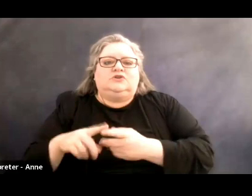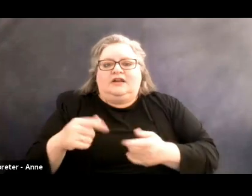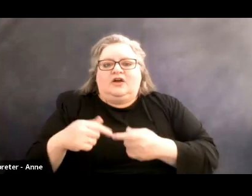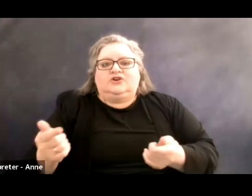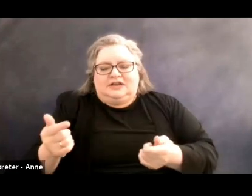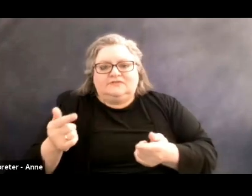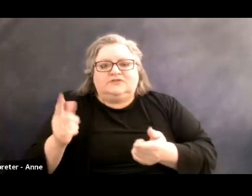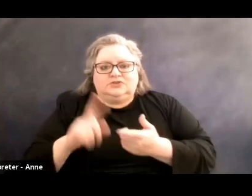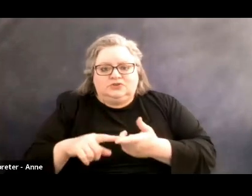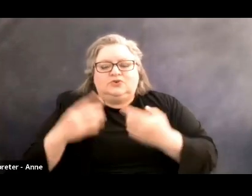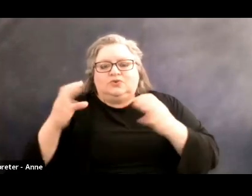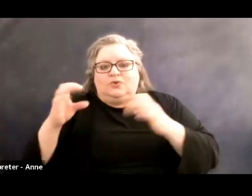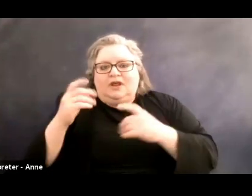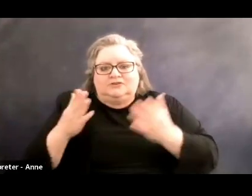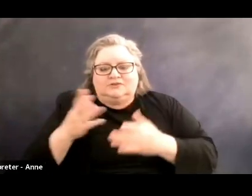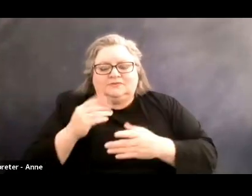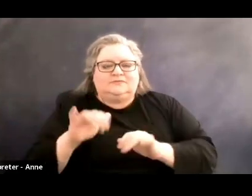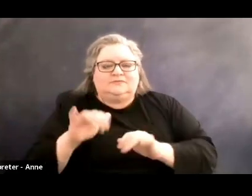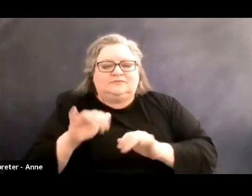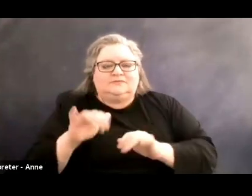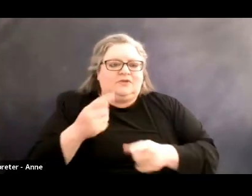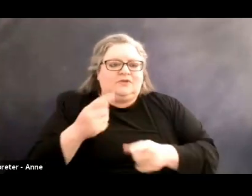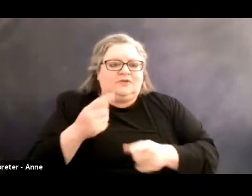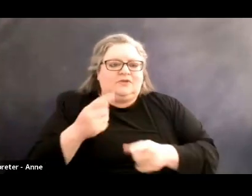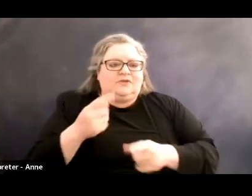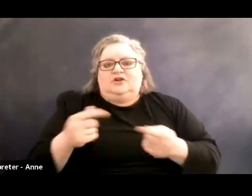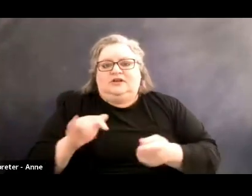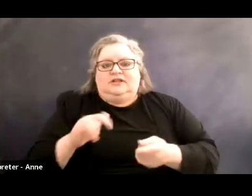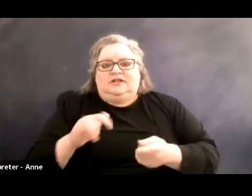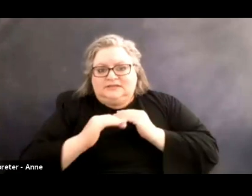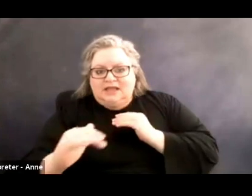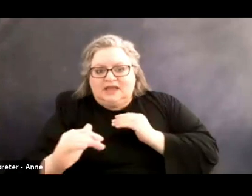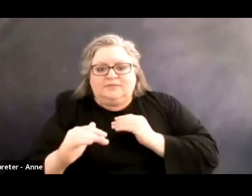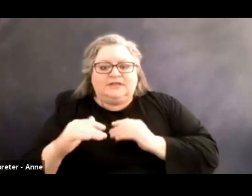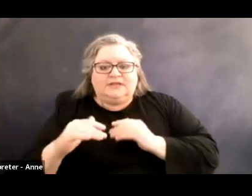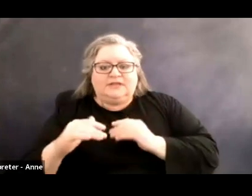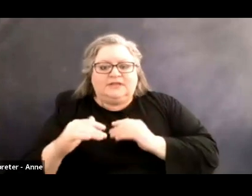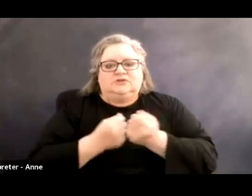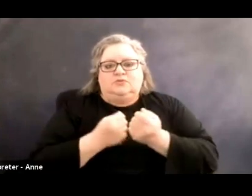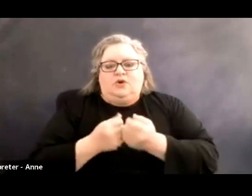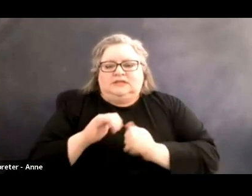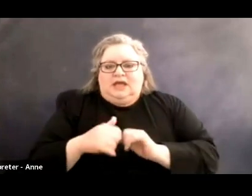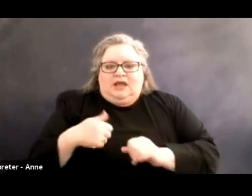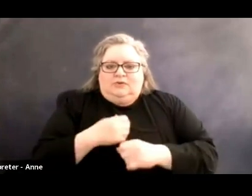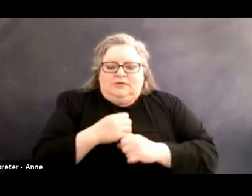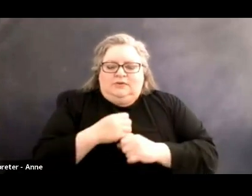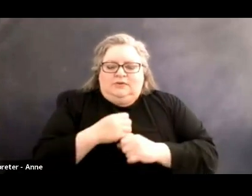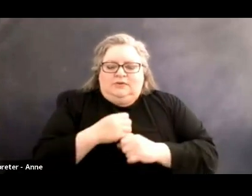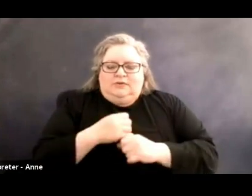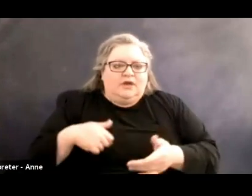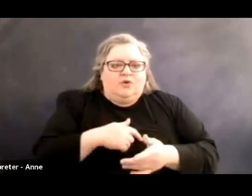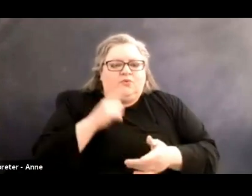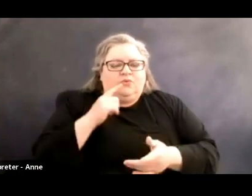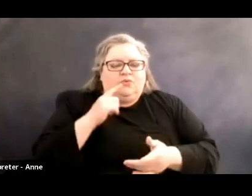crisis services? And how do we make sure that we're providing alternatives like stabilization supports? How do we make sure that we're, looking